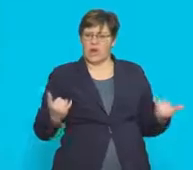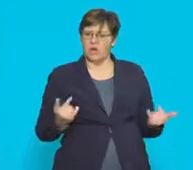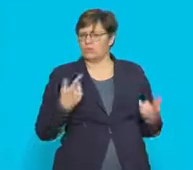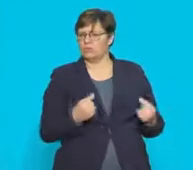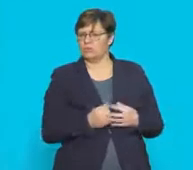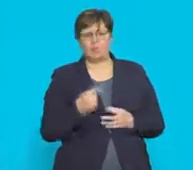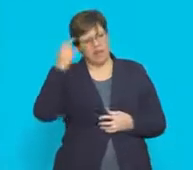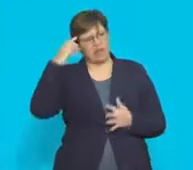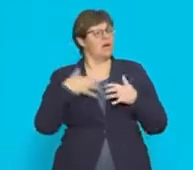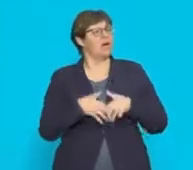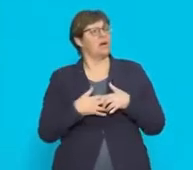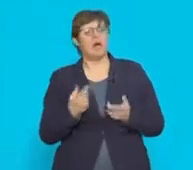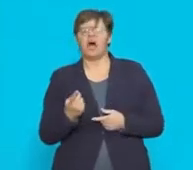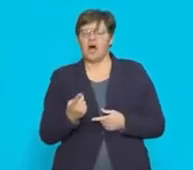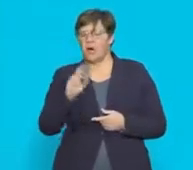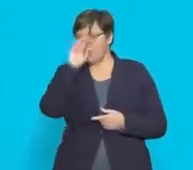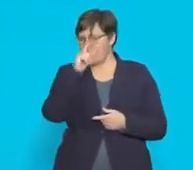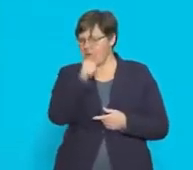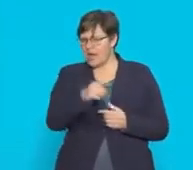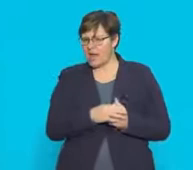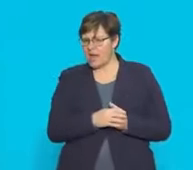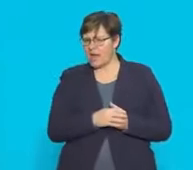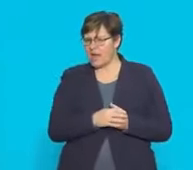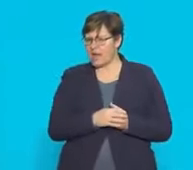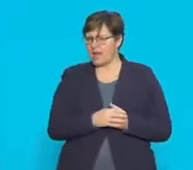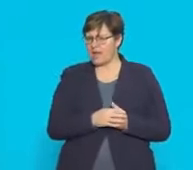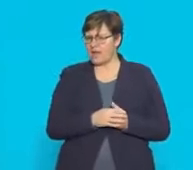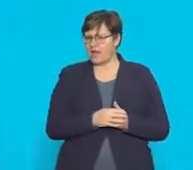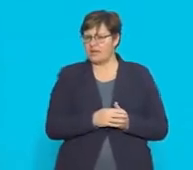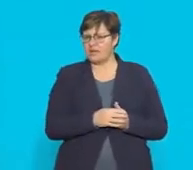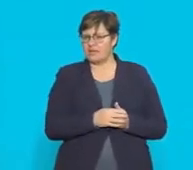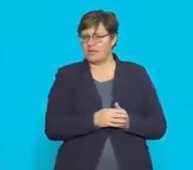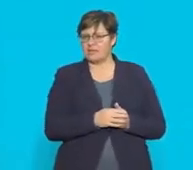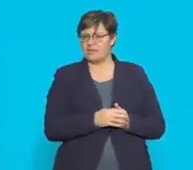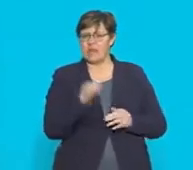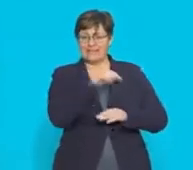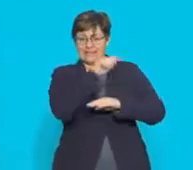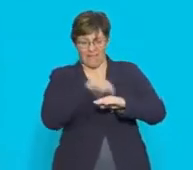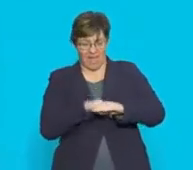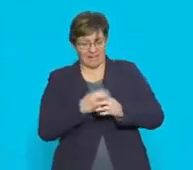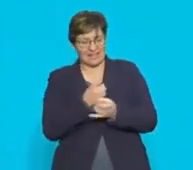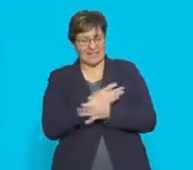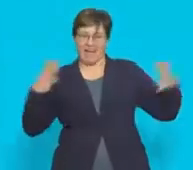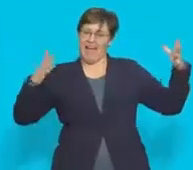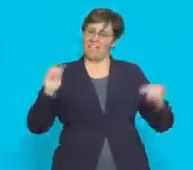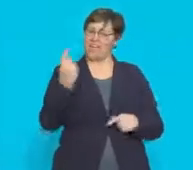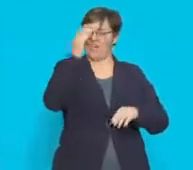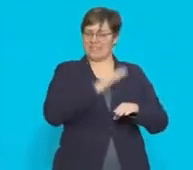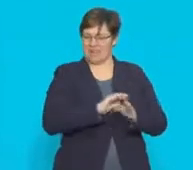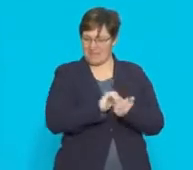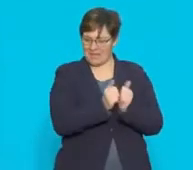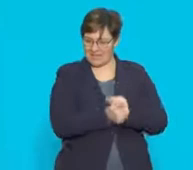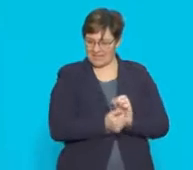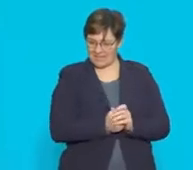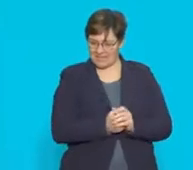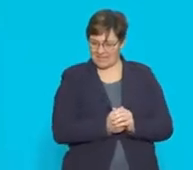just doing this, I'm thinking to myself, remember when you started doing division in your life, right? In maths,